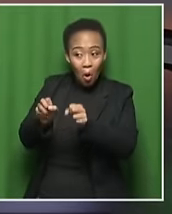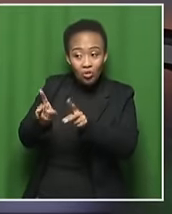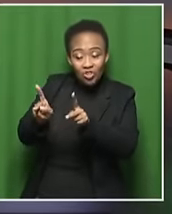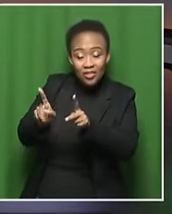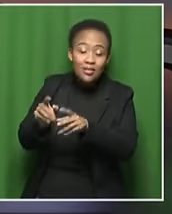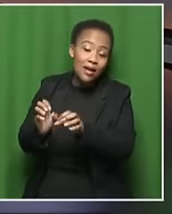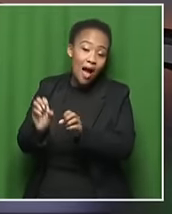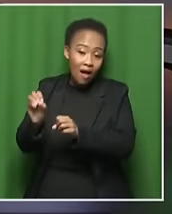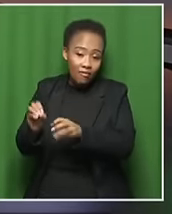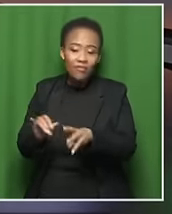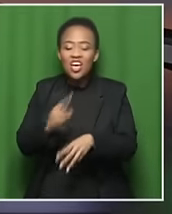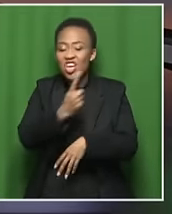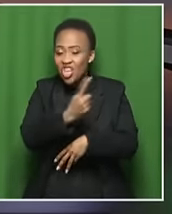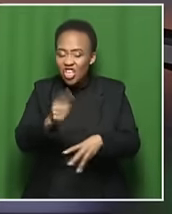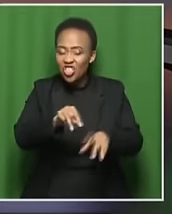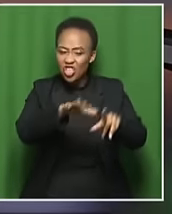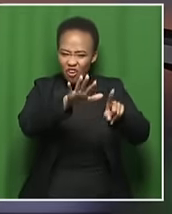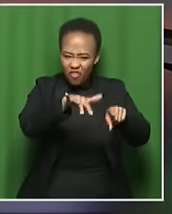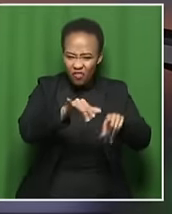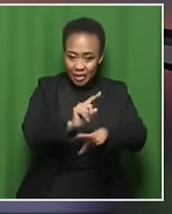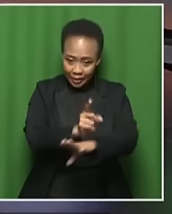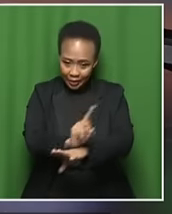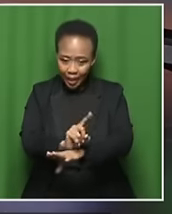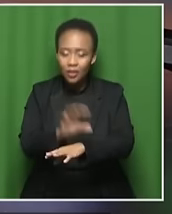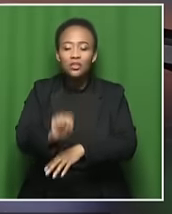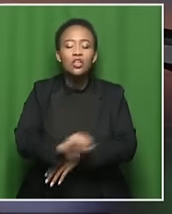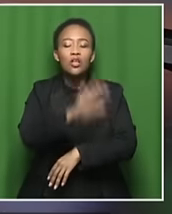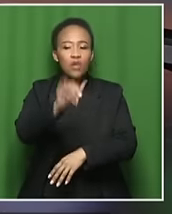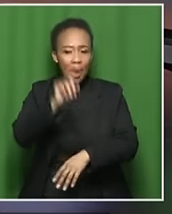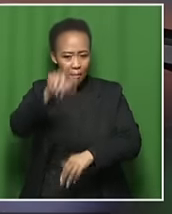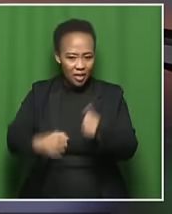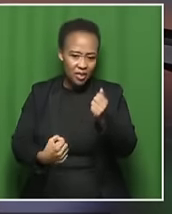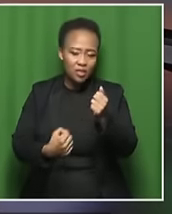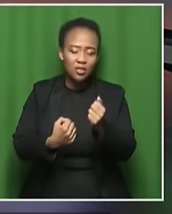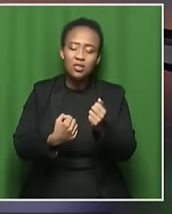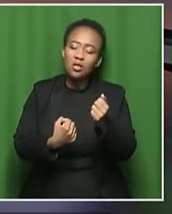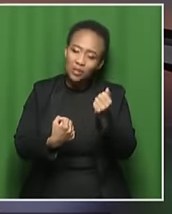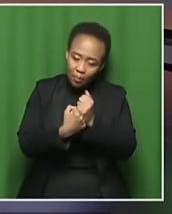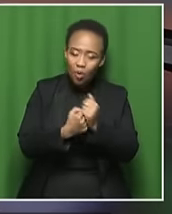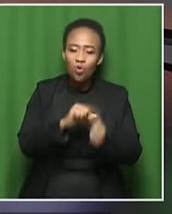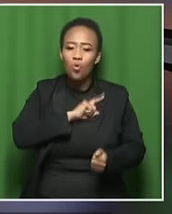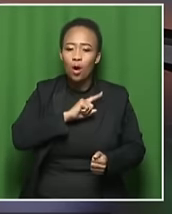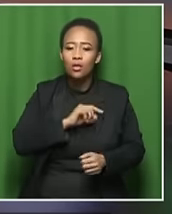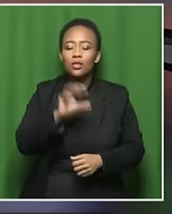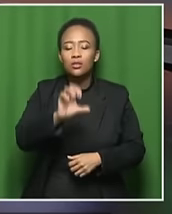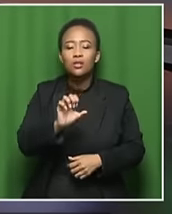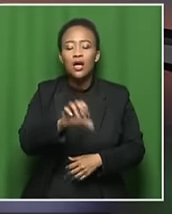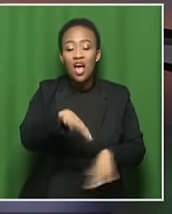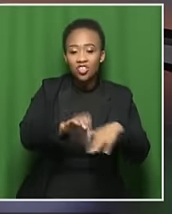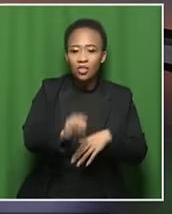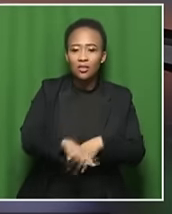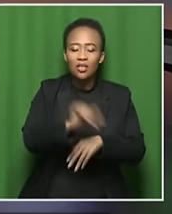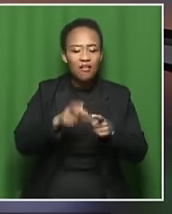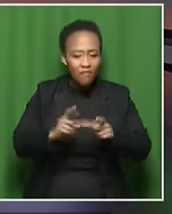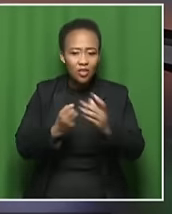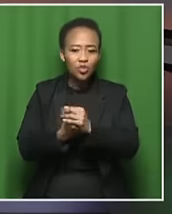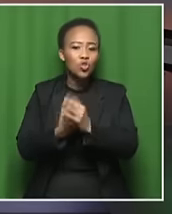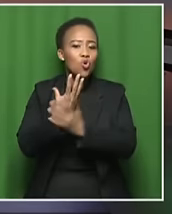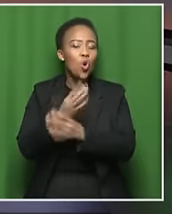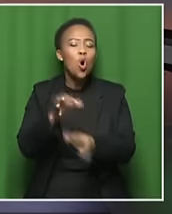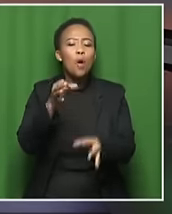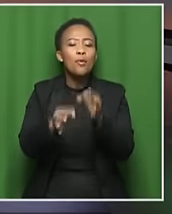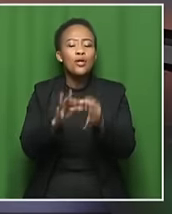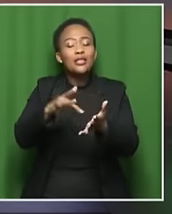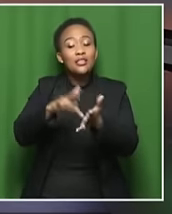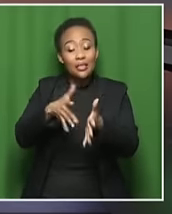you, 15 seconds, why should South Africans vote for your party? ActionSA is the fastest growing party in the political center of